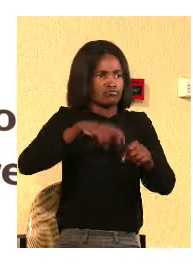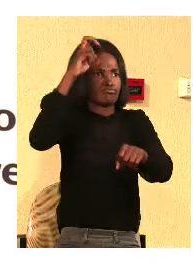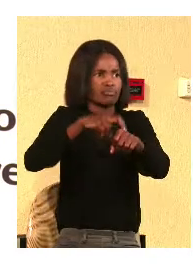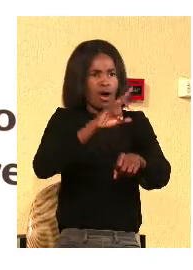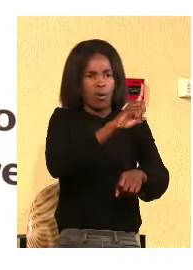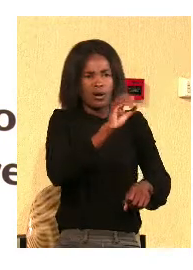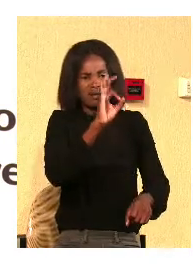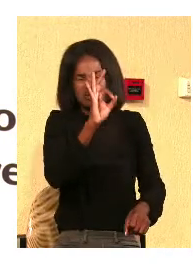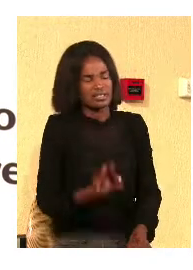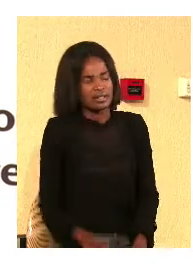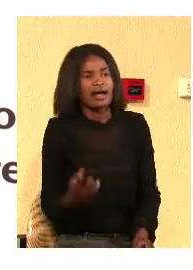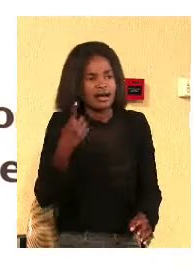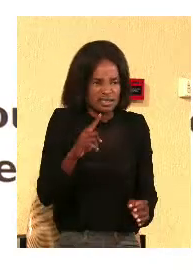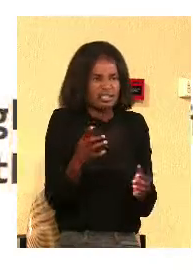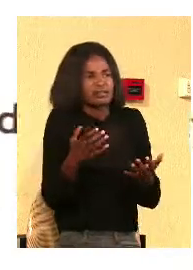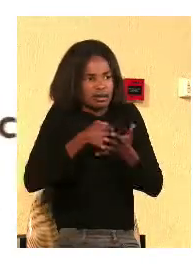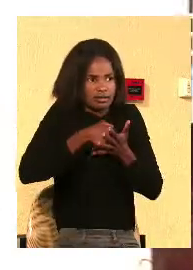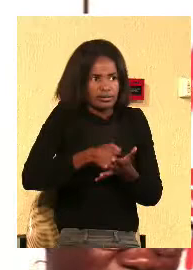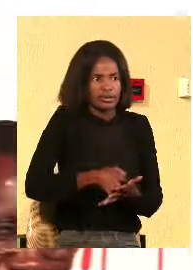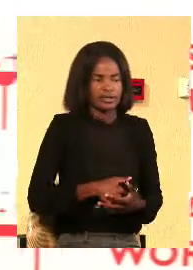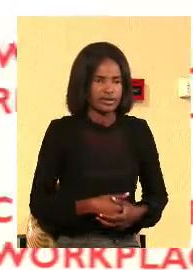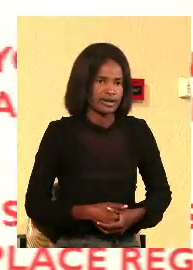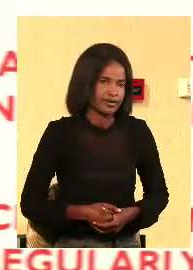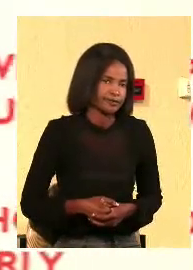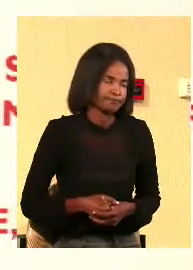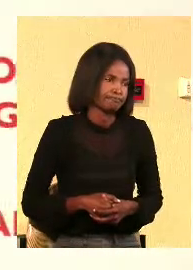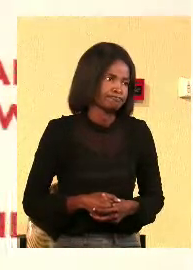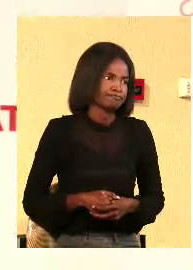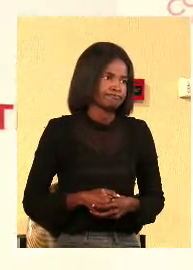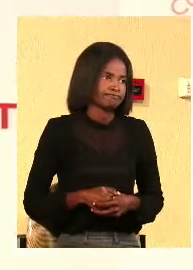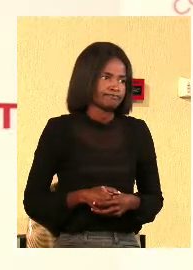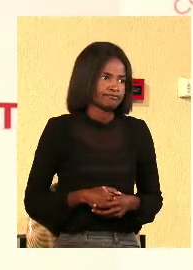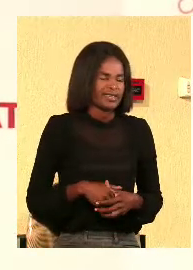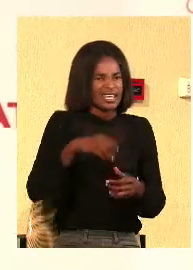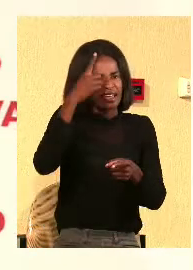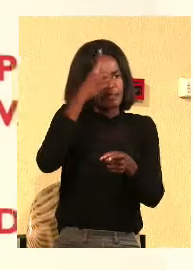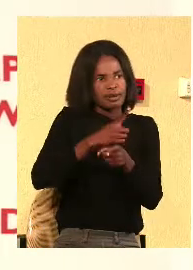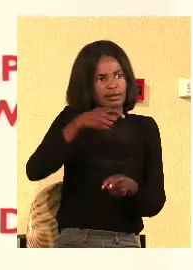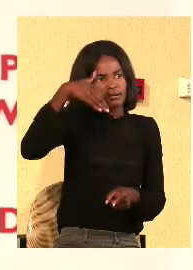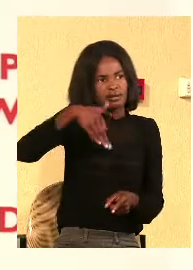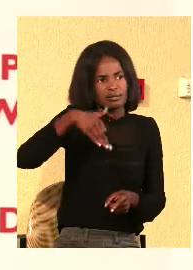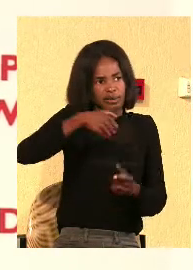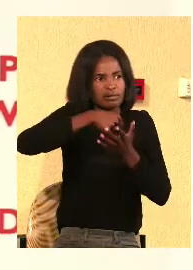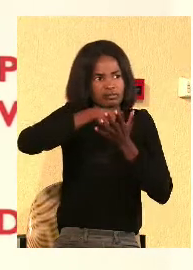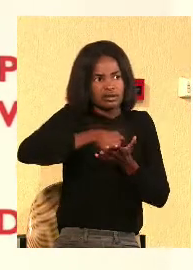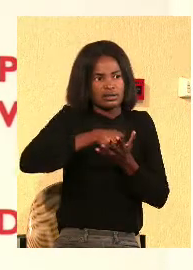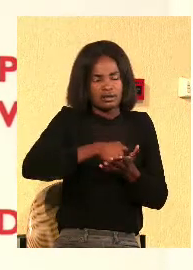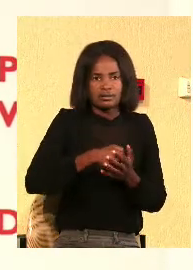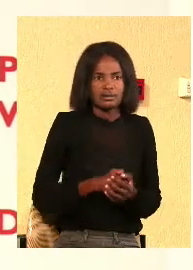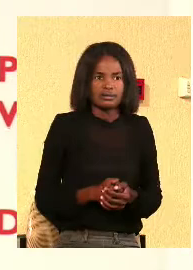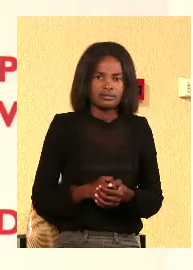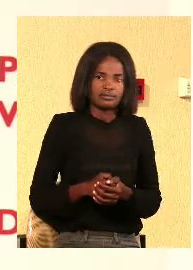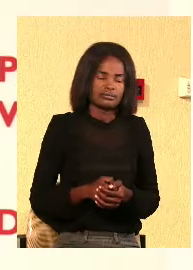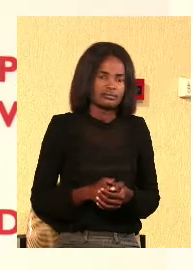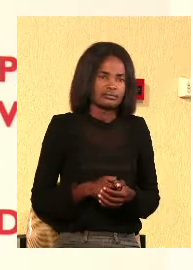Thank you. Thank you. Dr. Afiko. I think we are doing not too bad. We are doing well